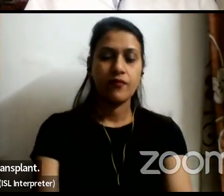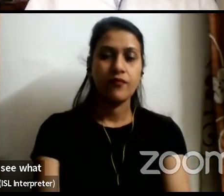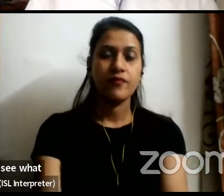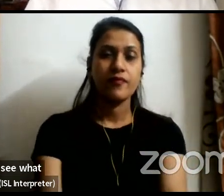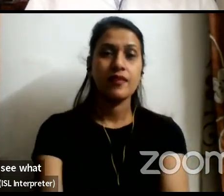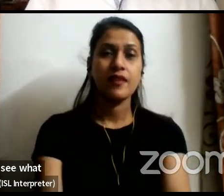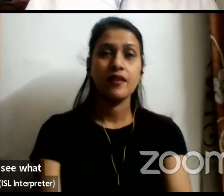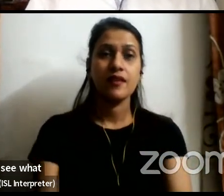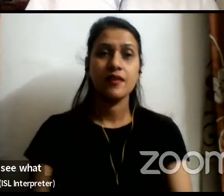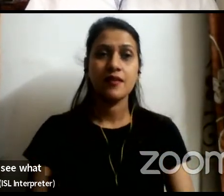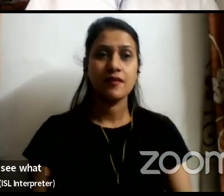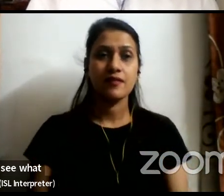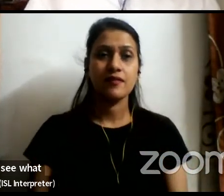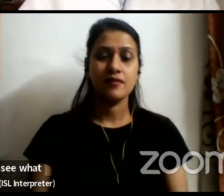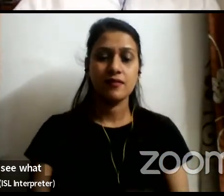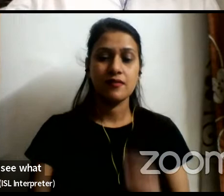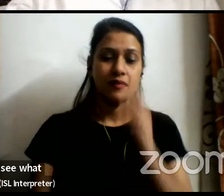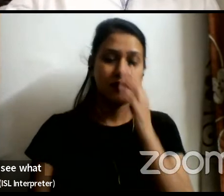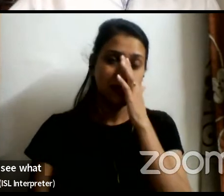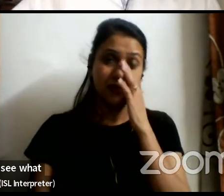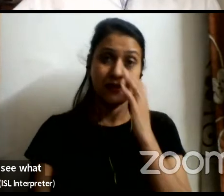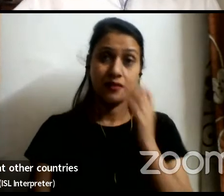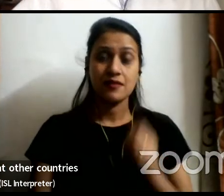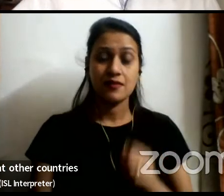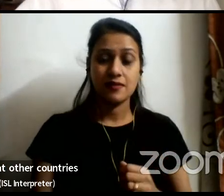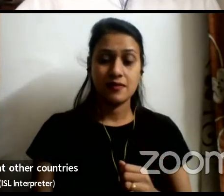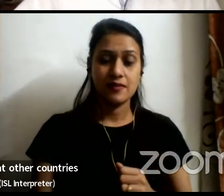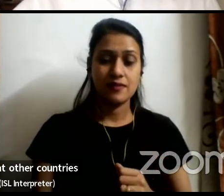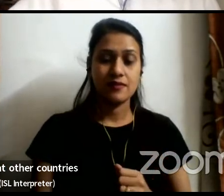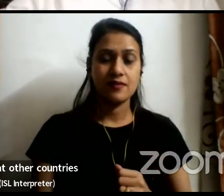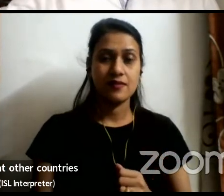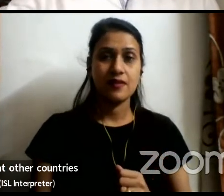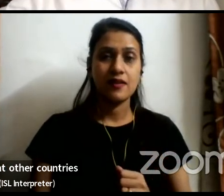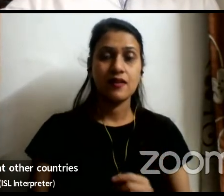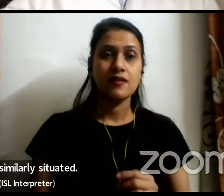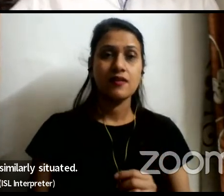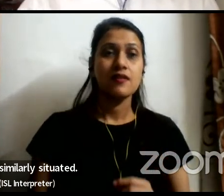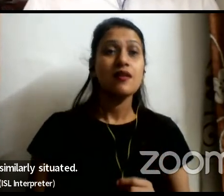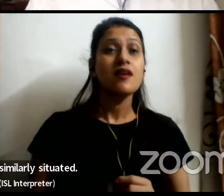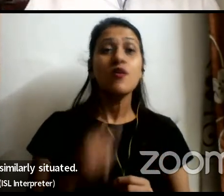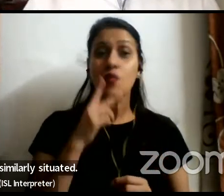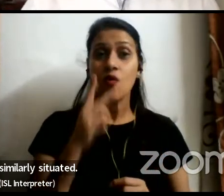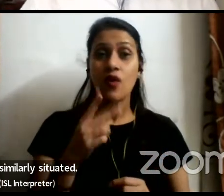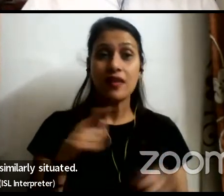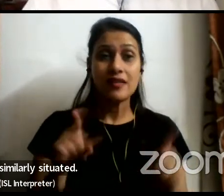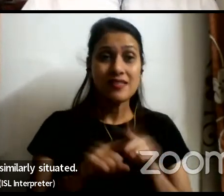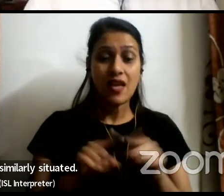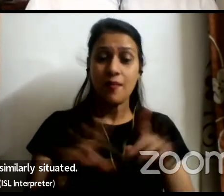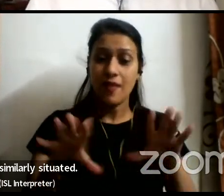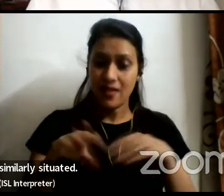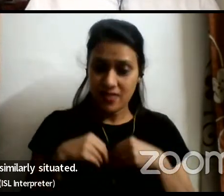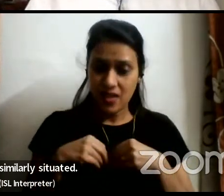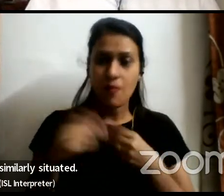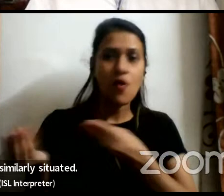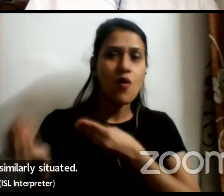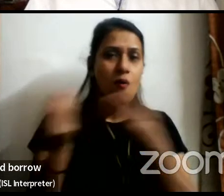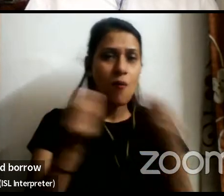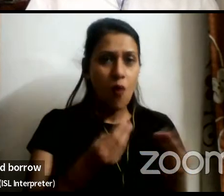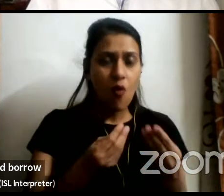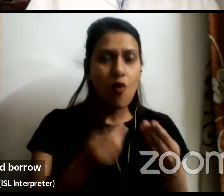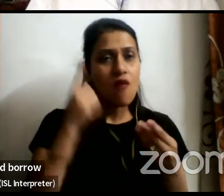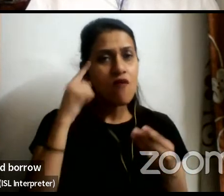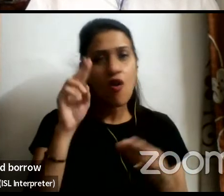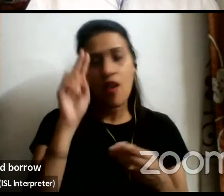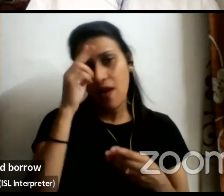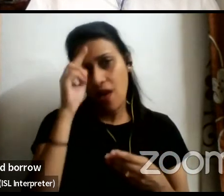are doing, especially countries that are similarly situated to you. You can't just adopt and borrow without